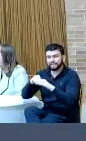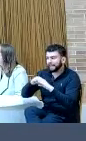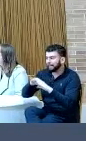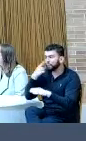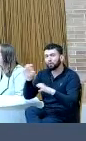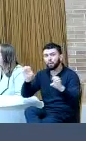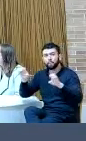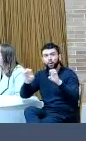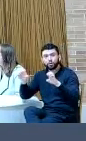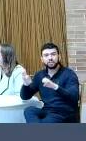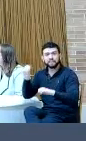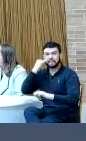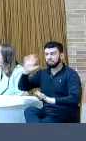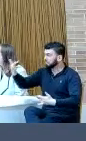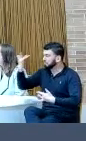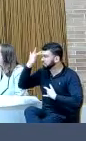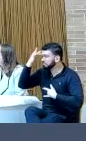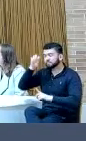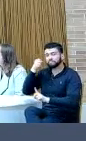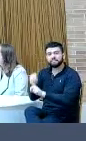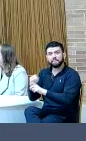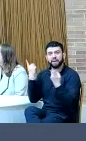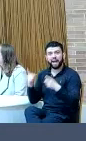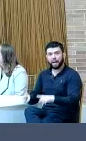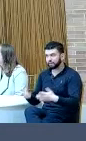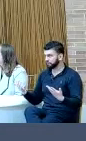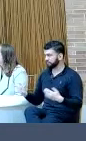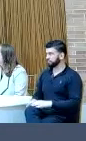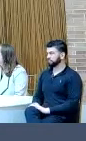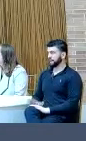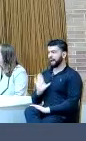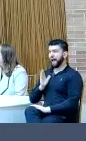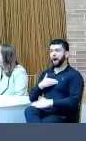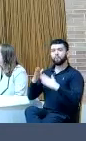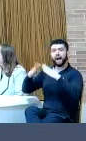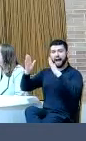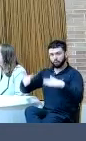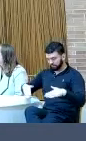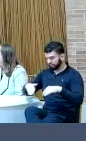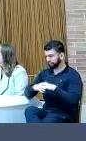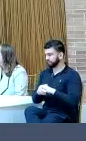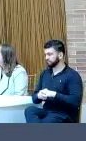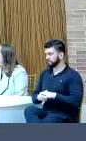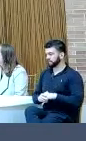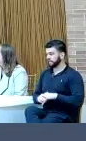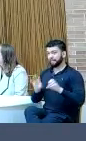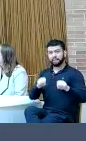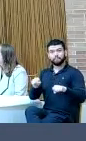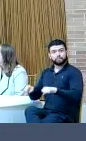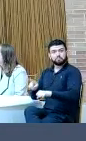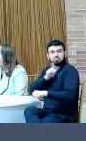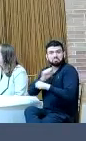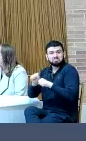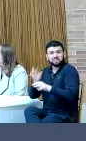medical major catastrophe our housing the ability to own housing in